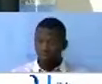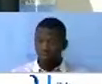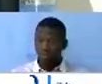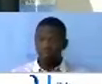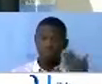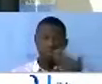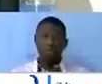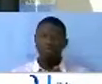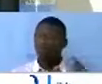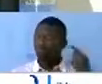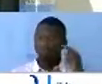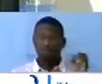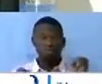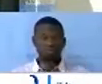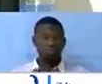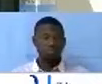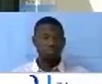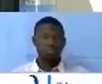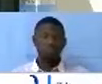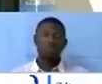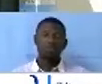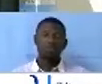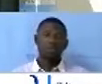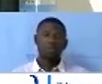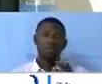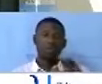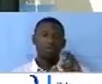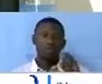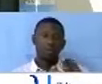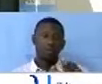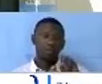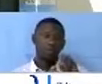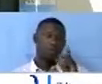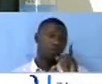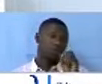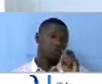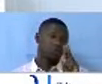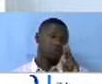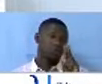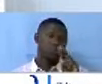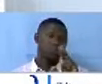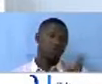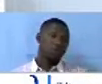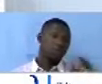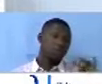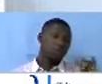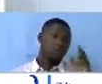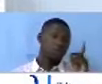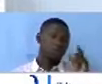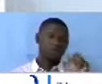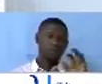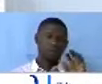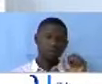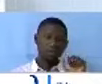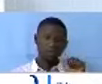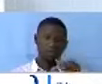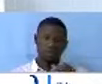Momodu Haidara, did he go along with the tortures? Momodu Haidara, and the Chimikitali Monday. Unumako